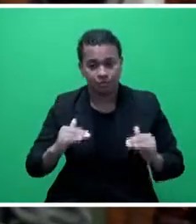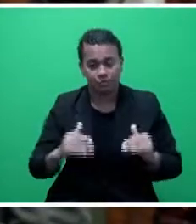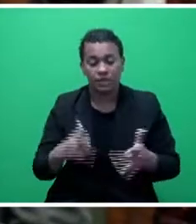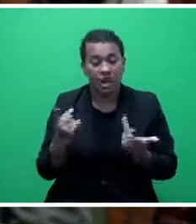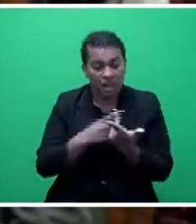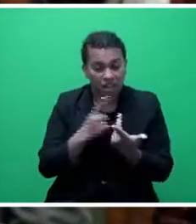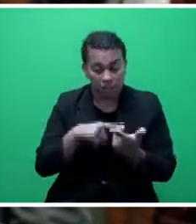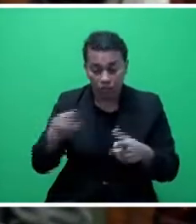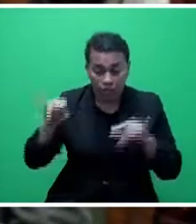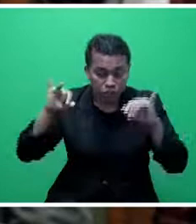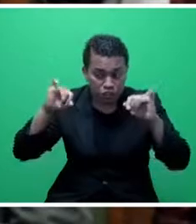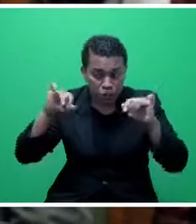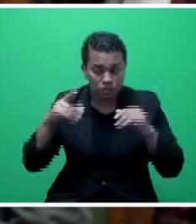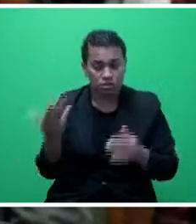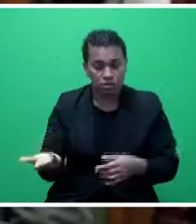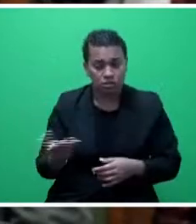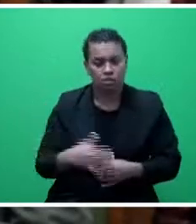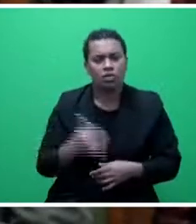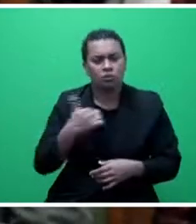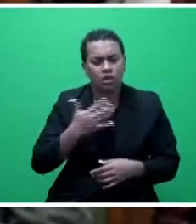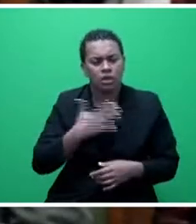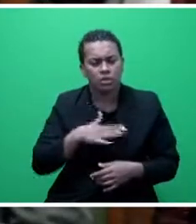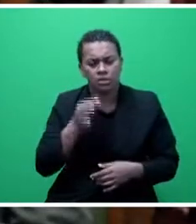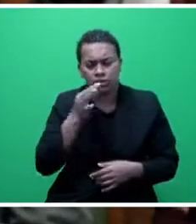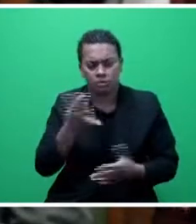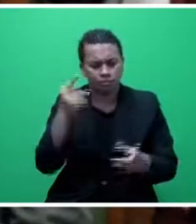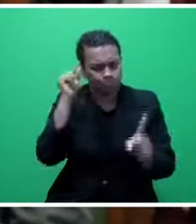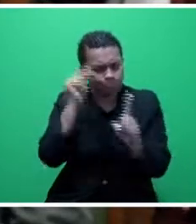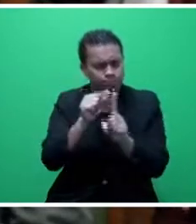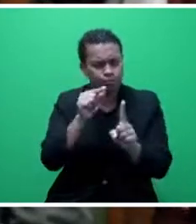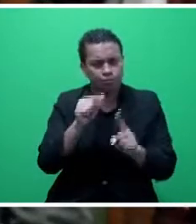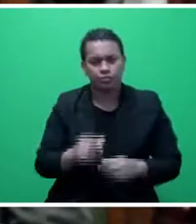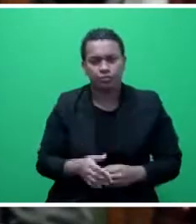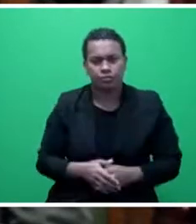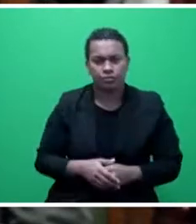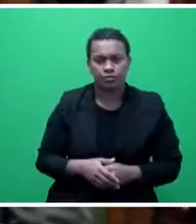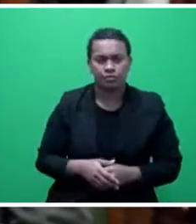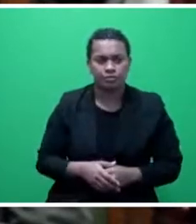raised, I wanted to make the point about